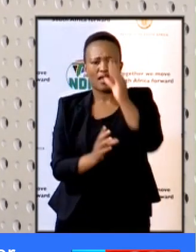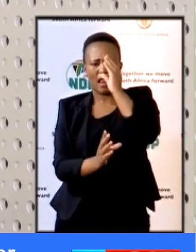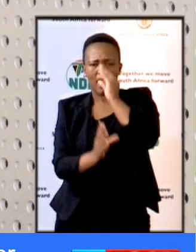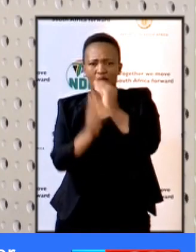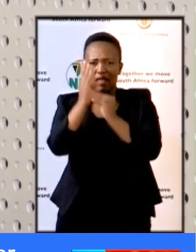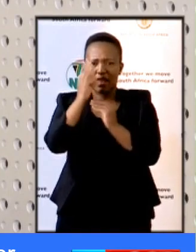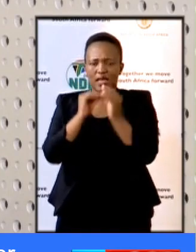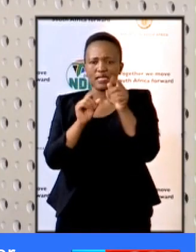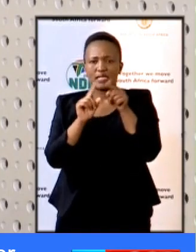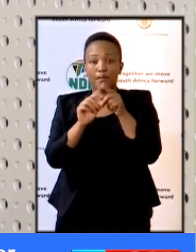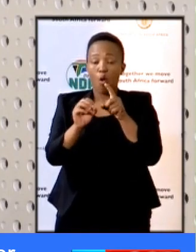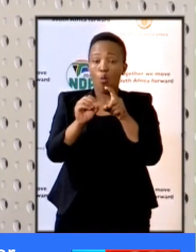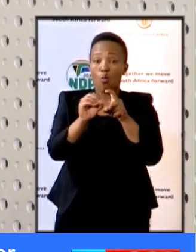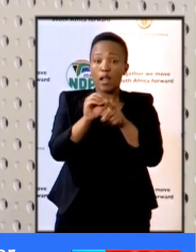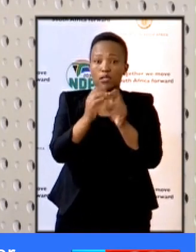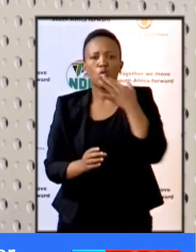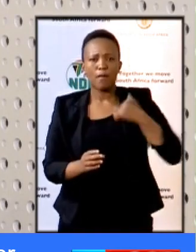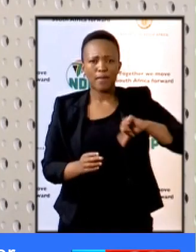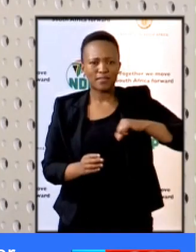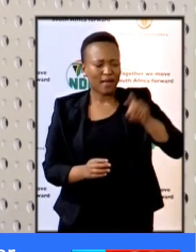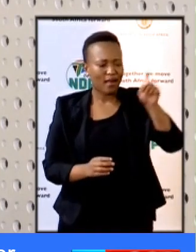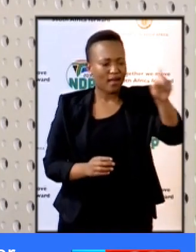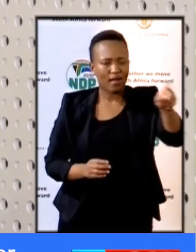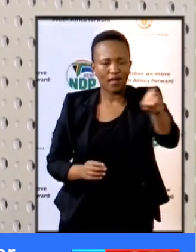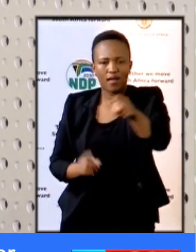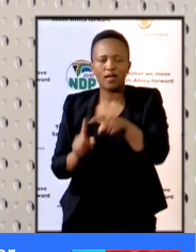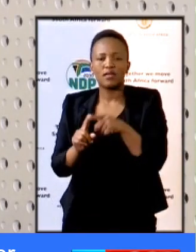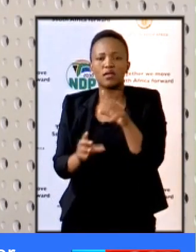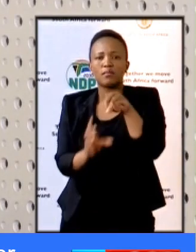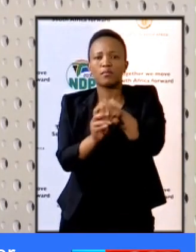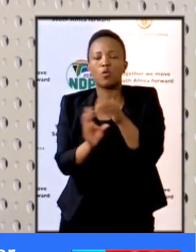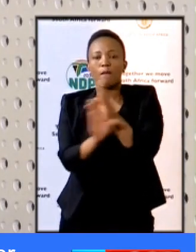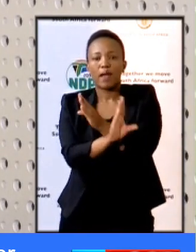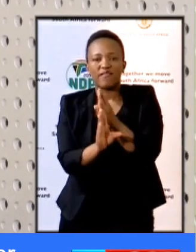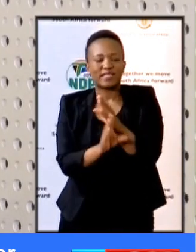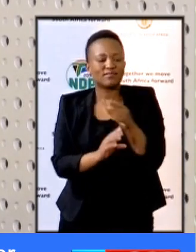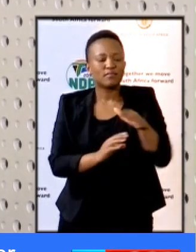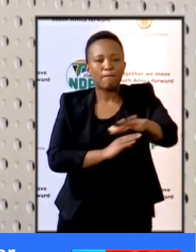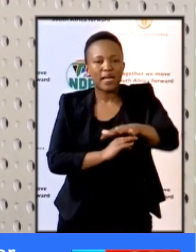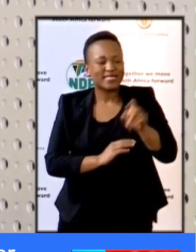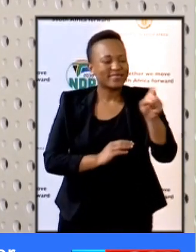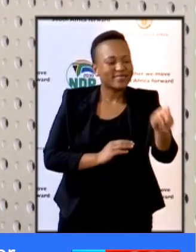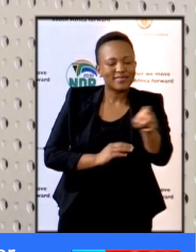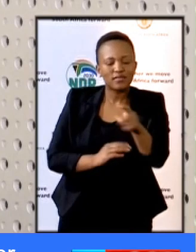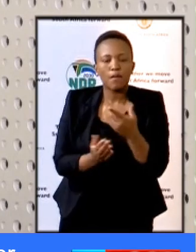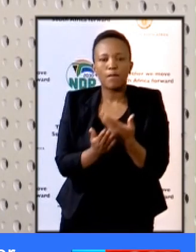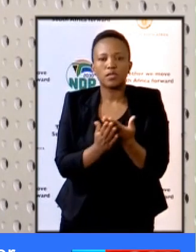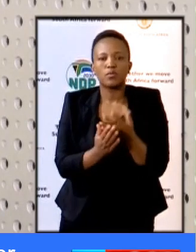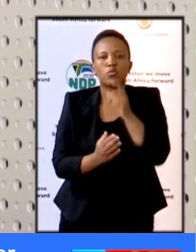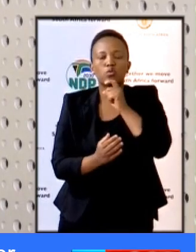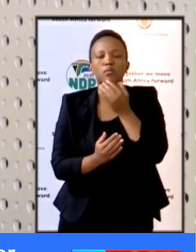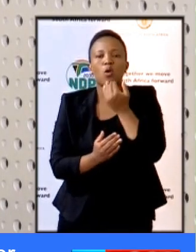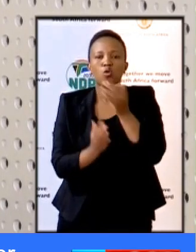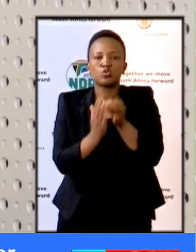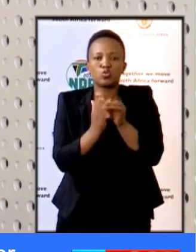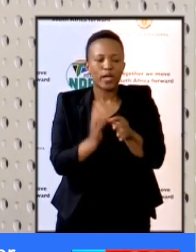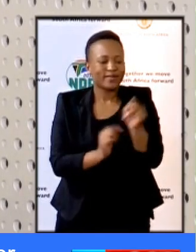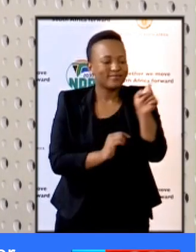of connectivity and other private facilities that might be used by students during this